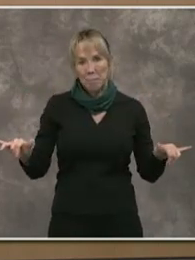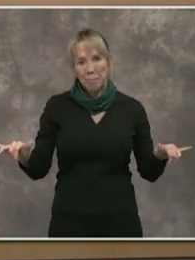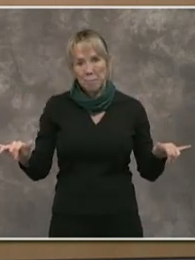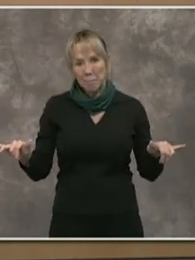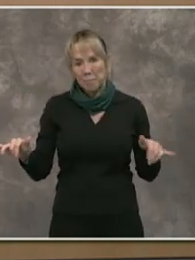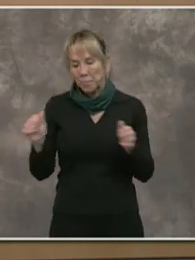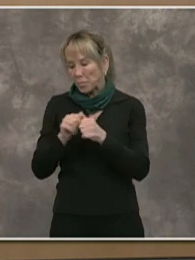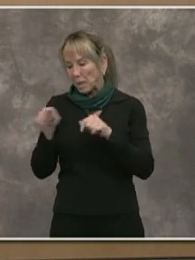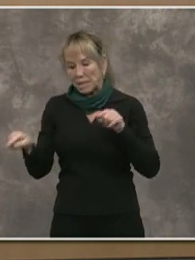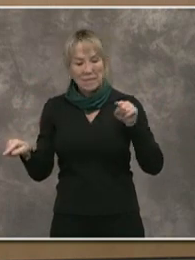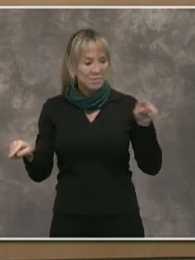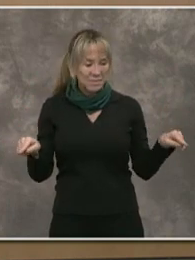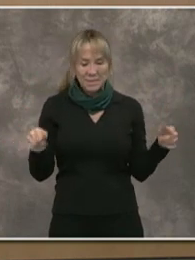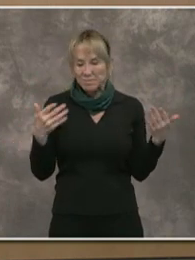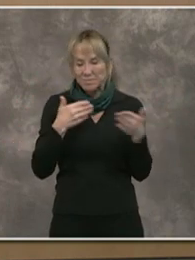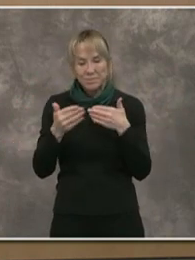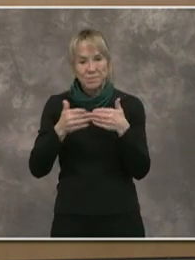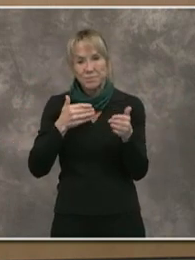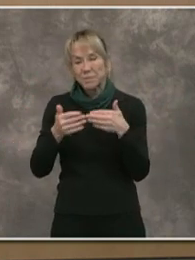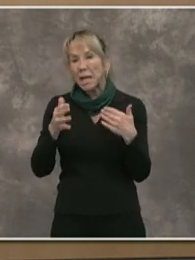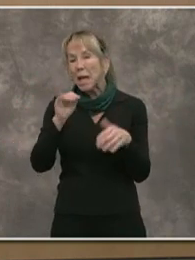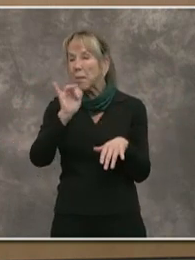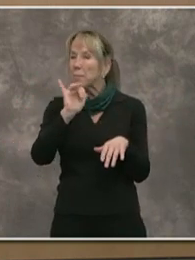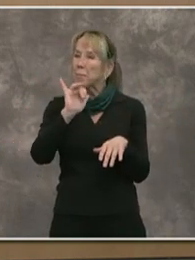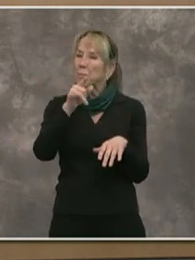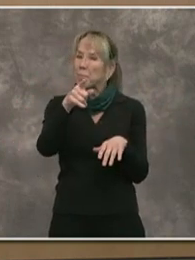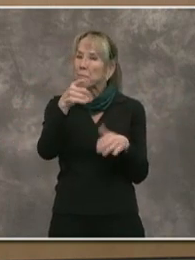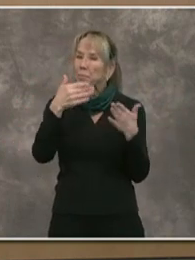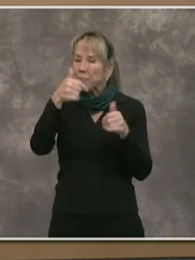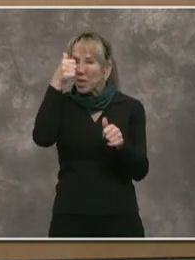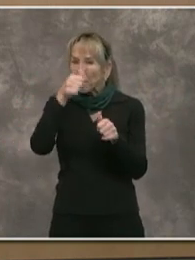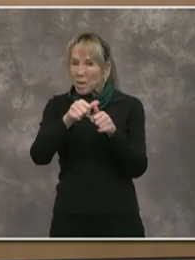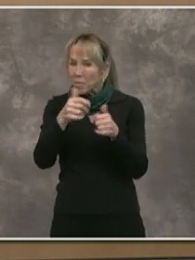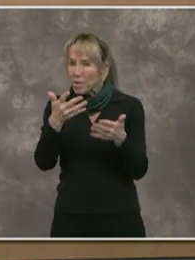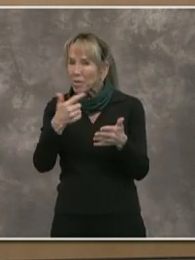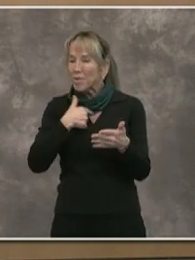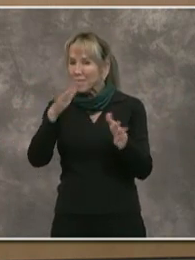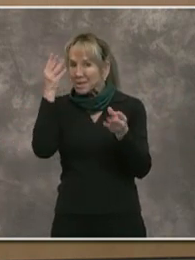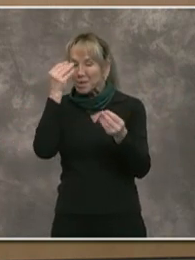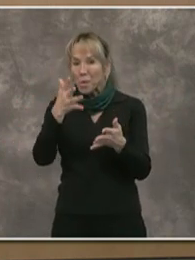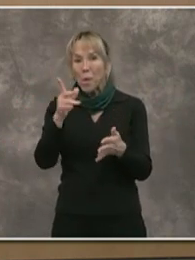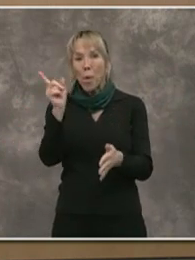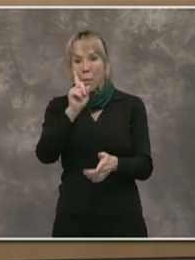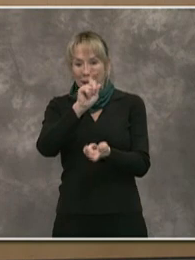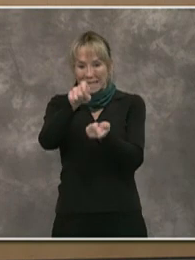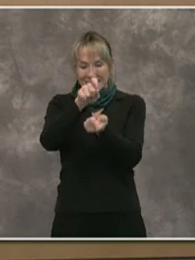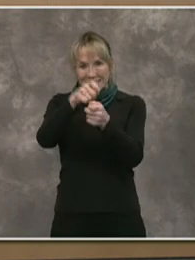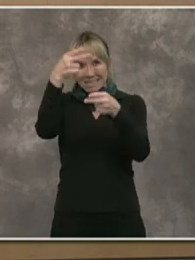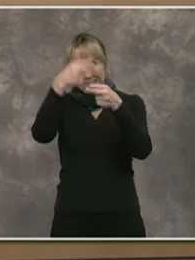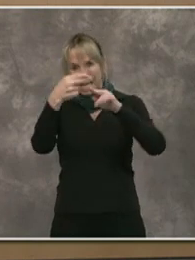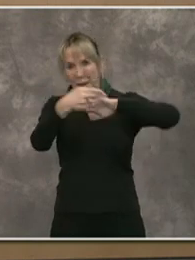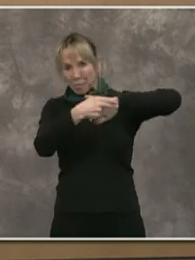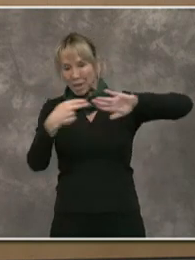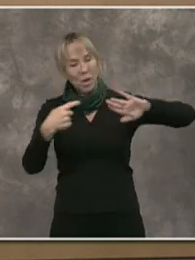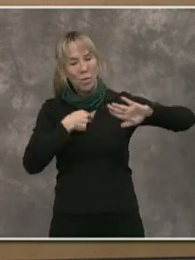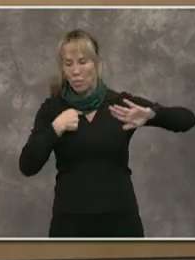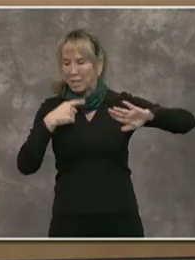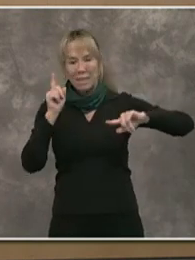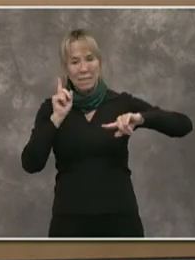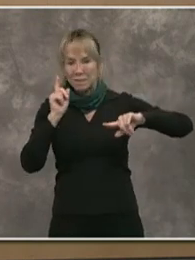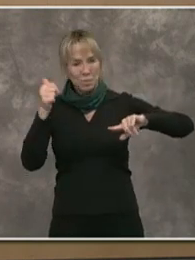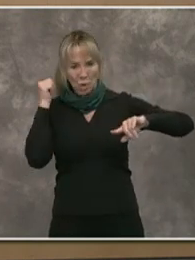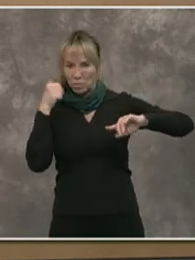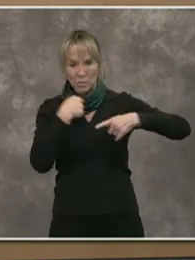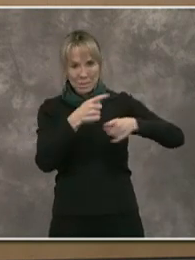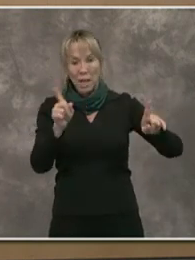as you may recall, and everyone else, we do not identify the locations, but the businesses themselves,